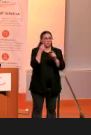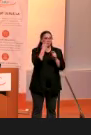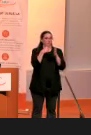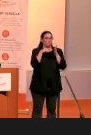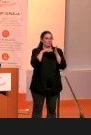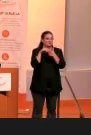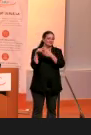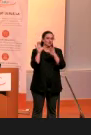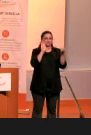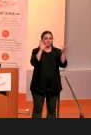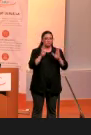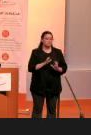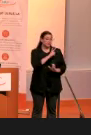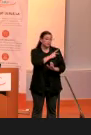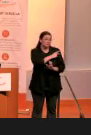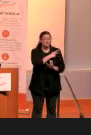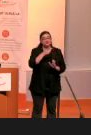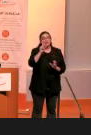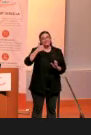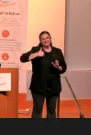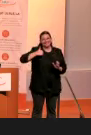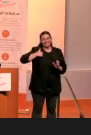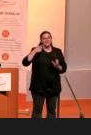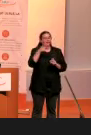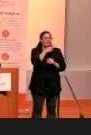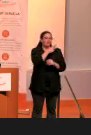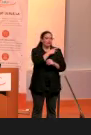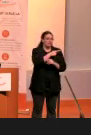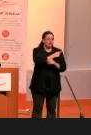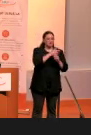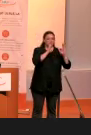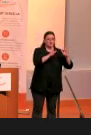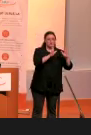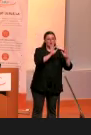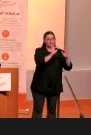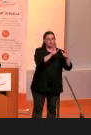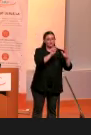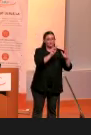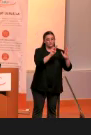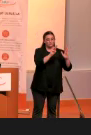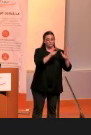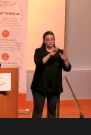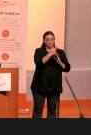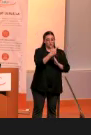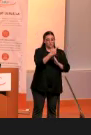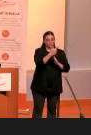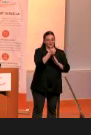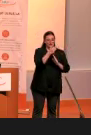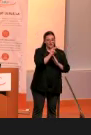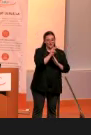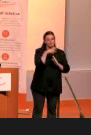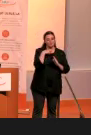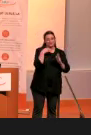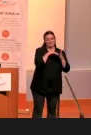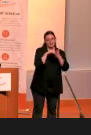compared patients in Canada who had lupus to patients from the Framingham risk study, which you might have heard about if you follow anything